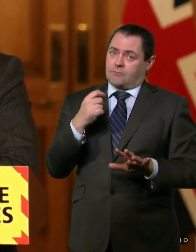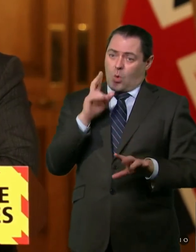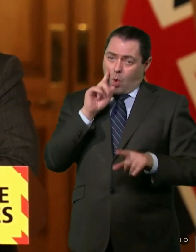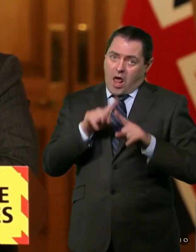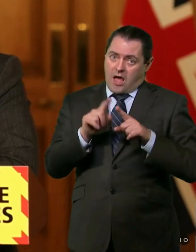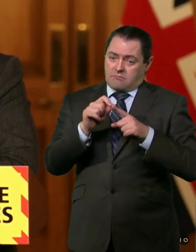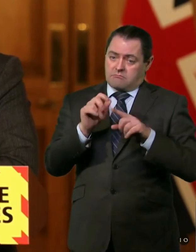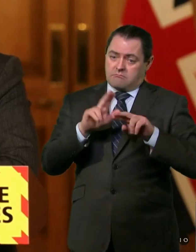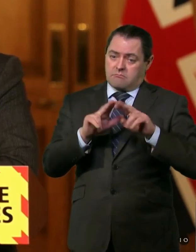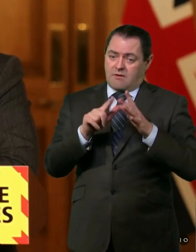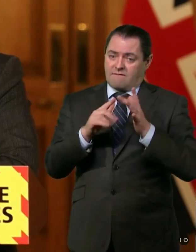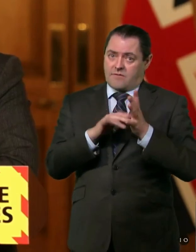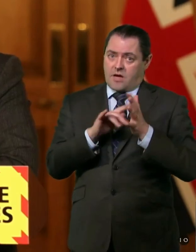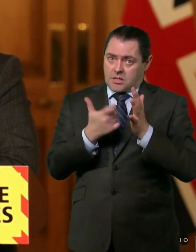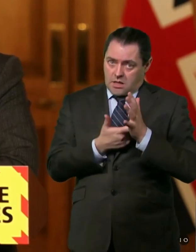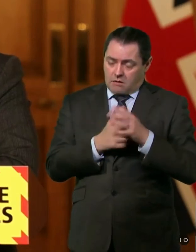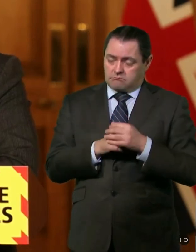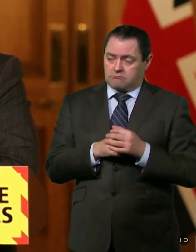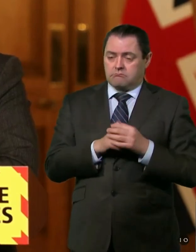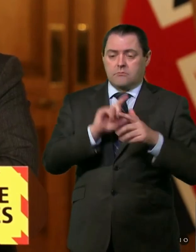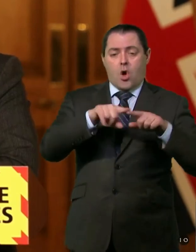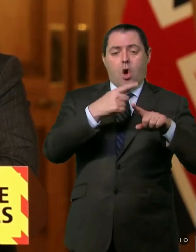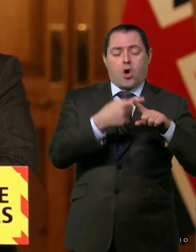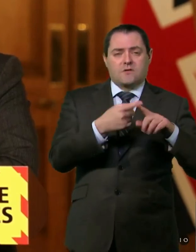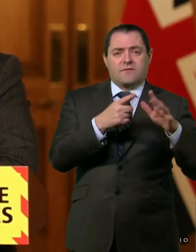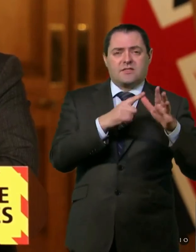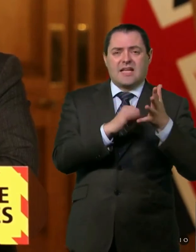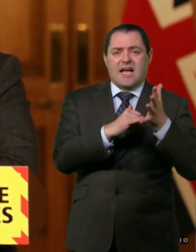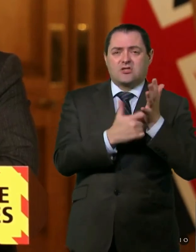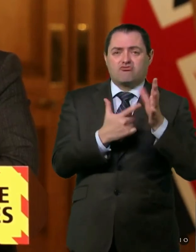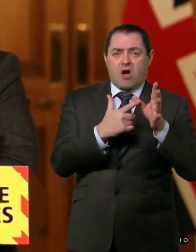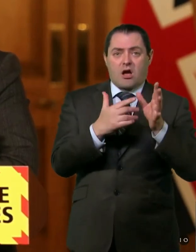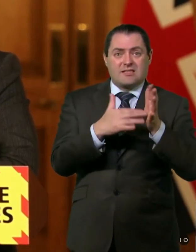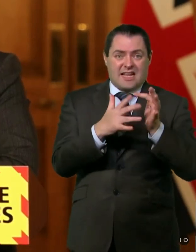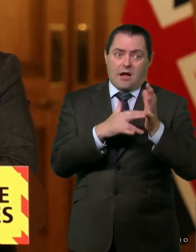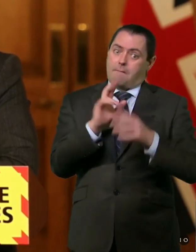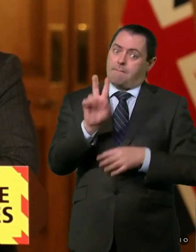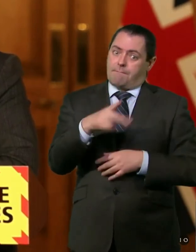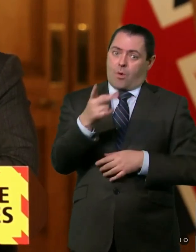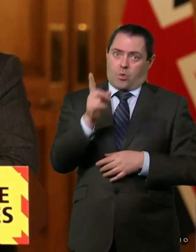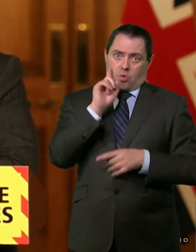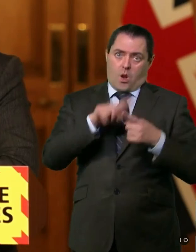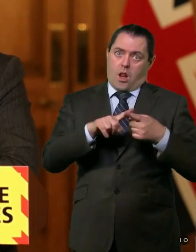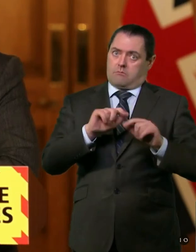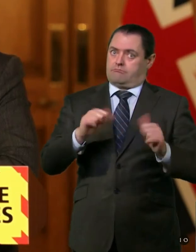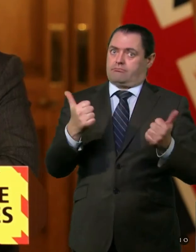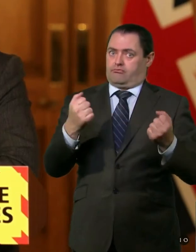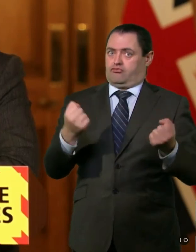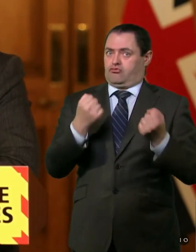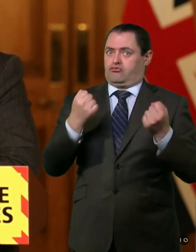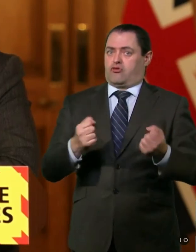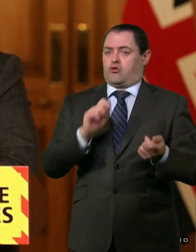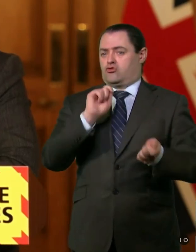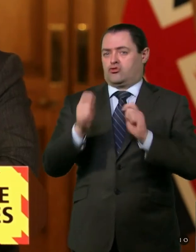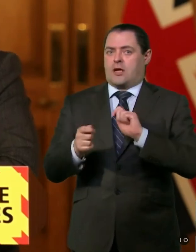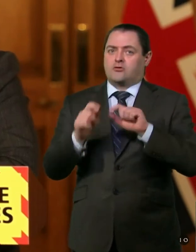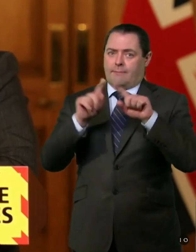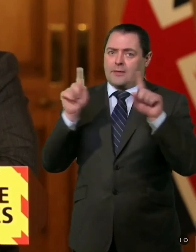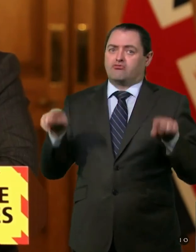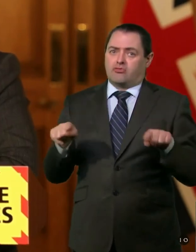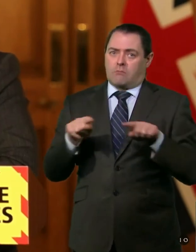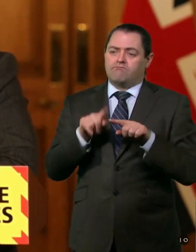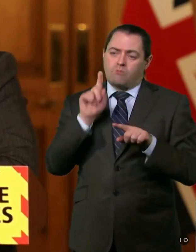as far as we can see, will work very well, and that is the consensus at the moment. I just want to